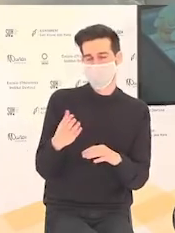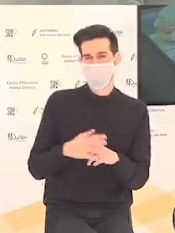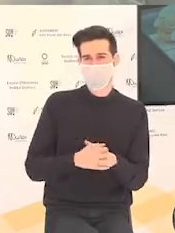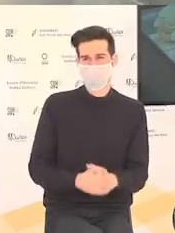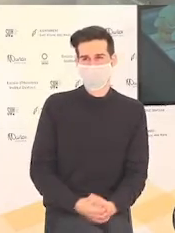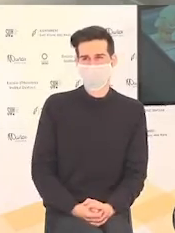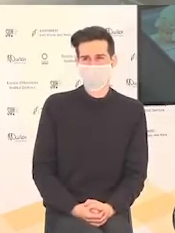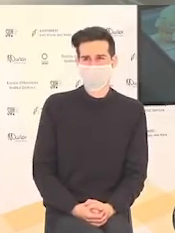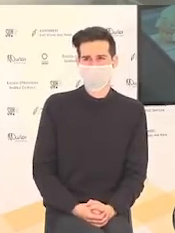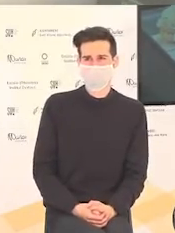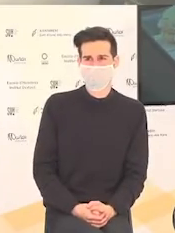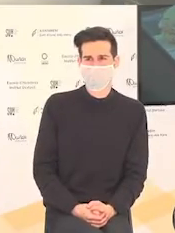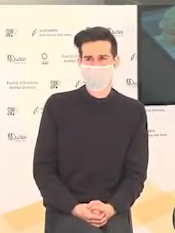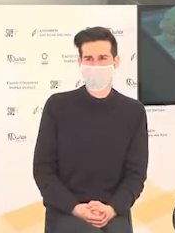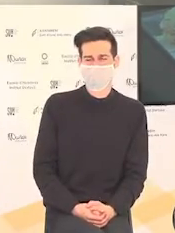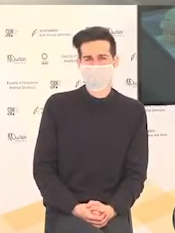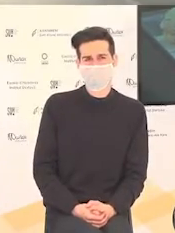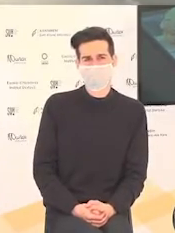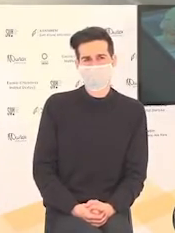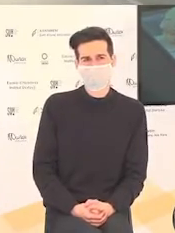say.